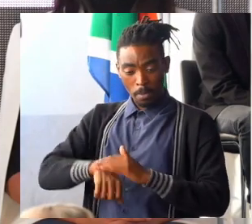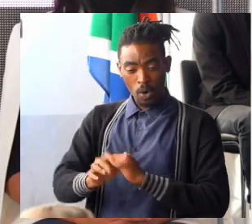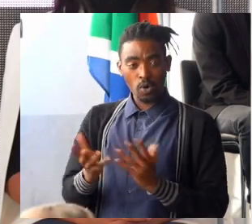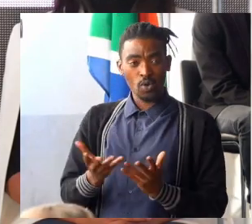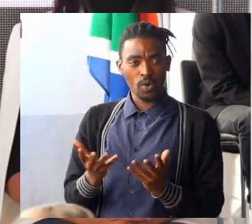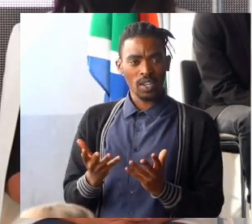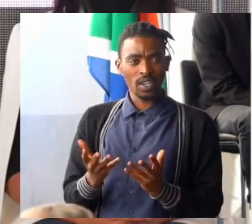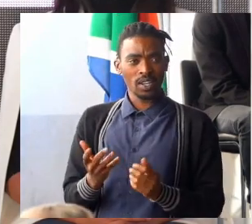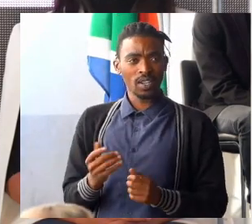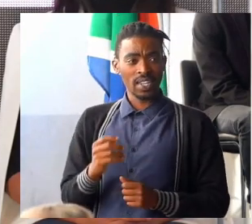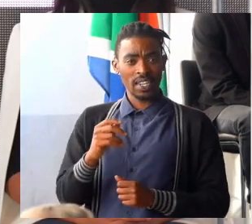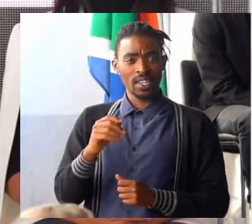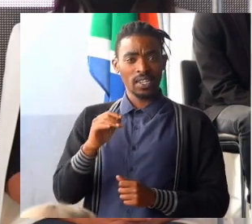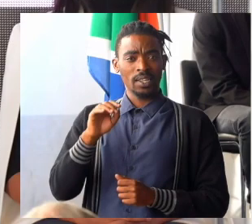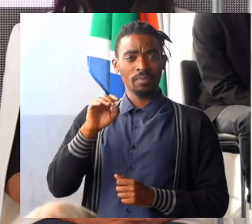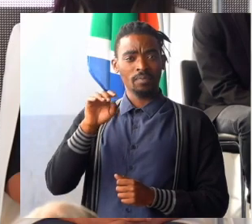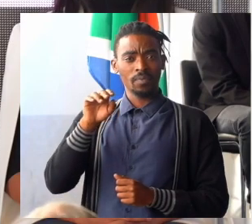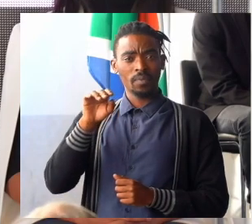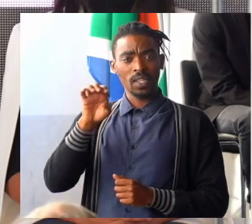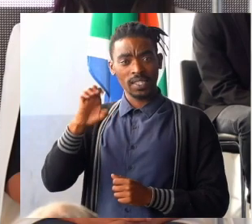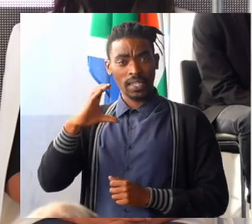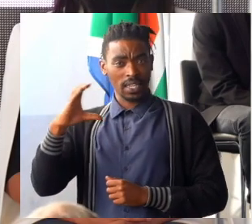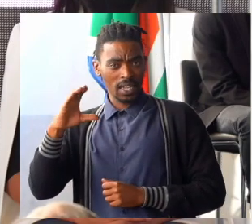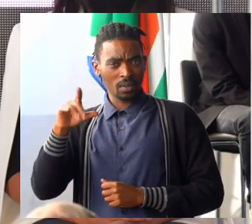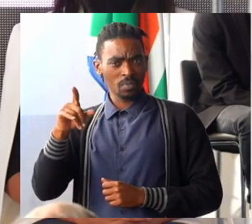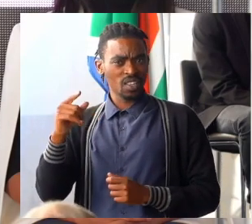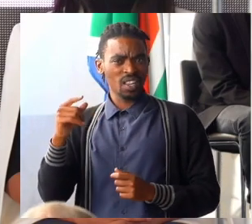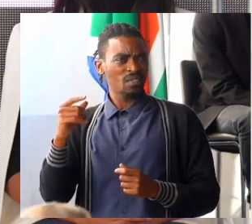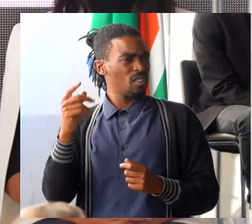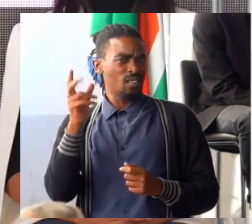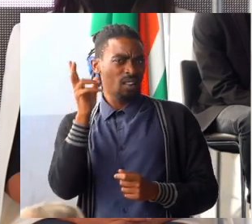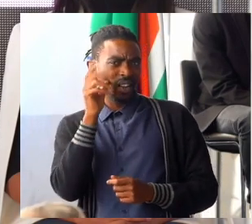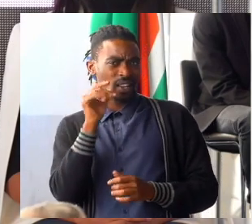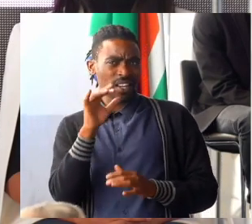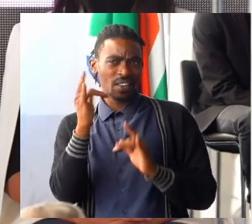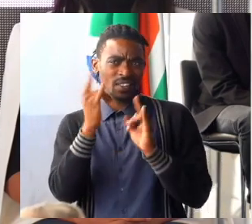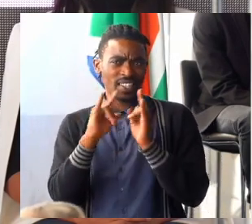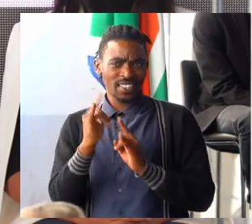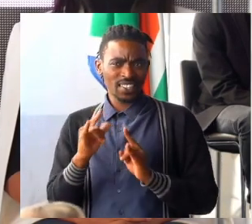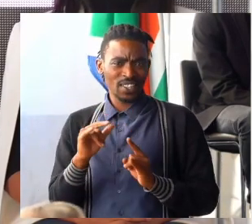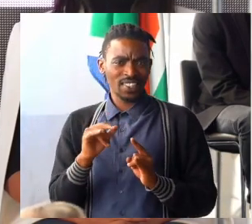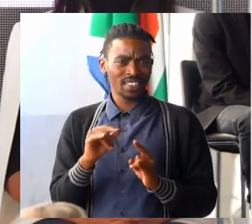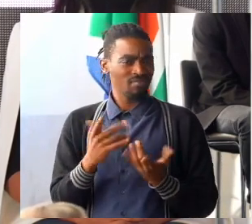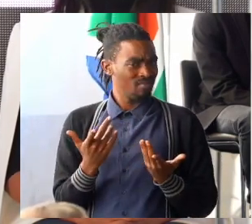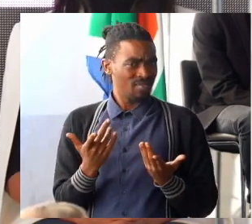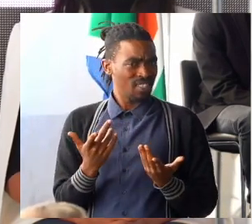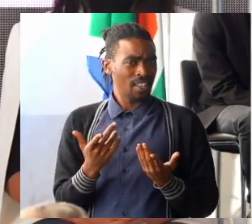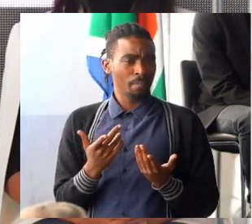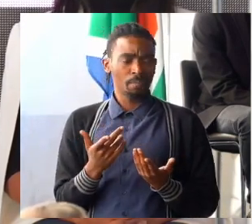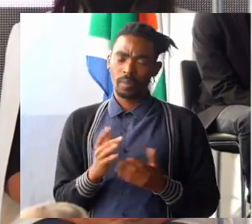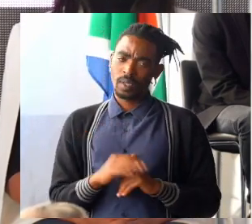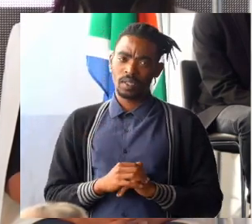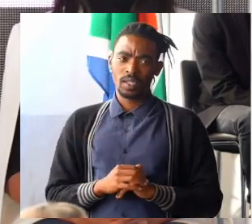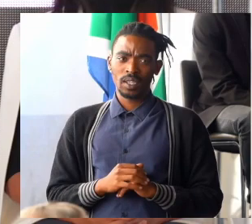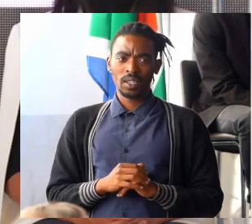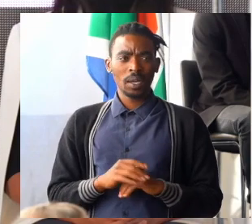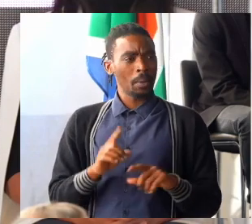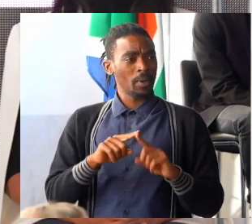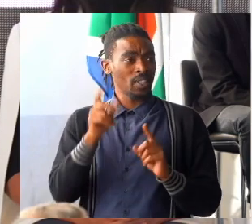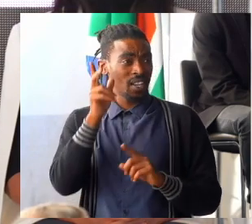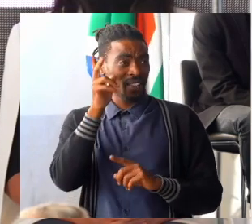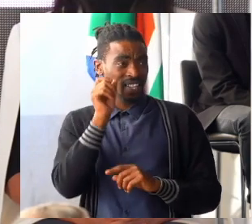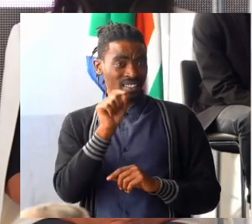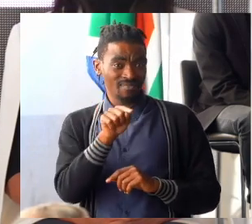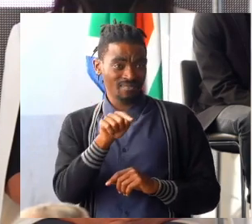from Ganduli in the Eastern Cape. Many of you have never heard of it, unless you've read my columns when I talk about it, but you've probably never heard of